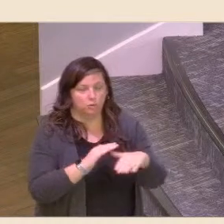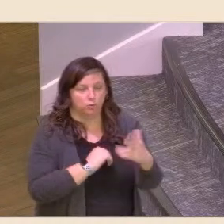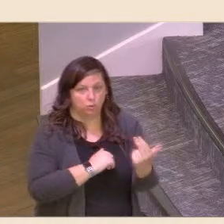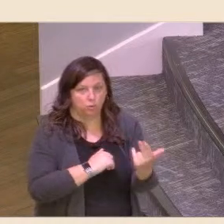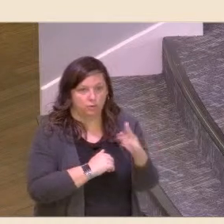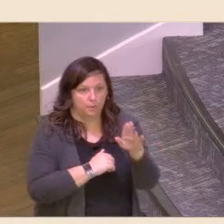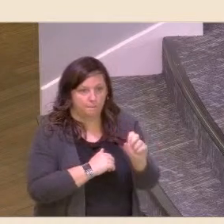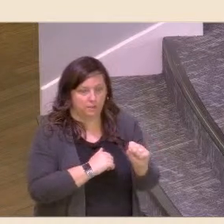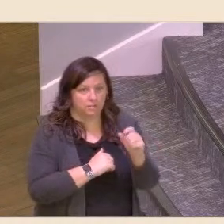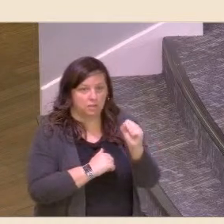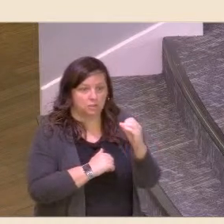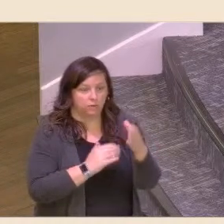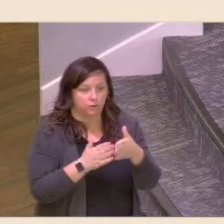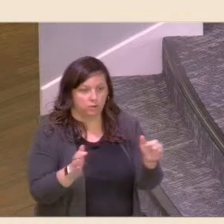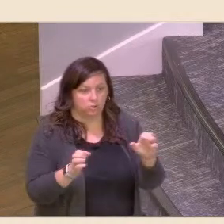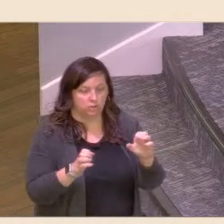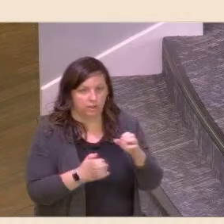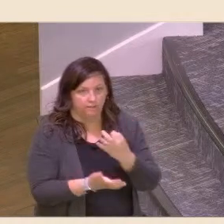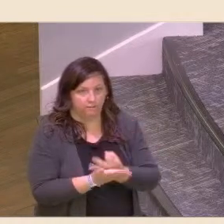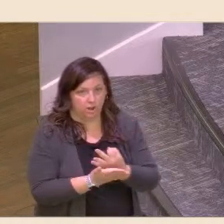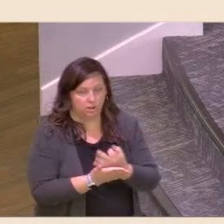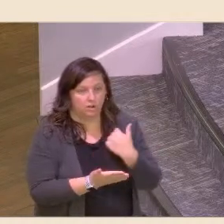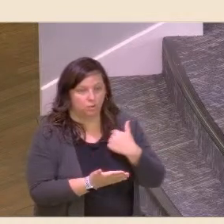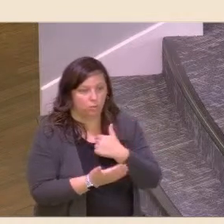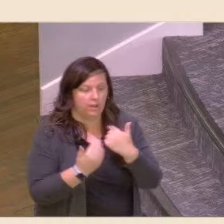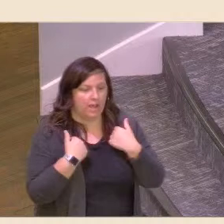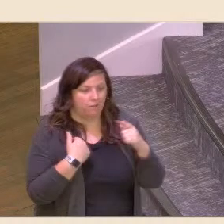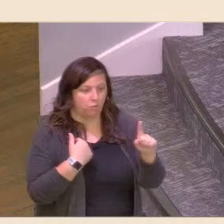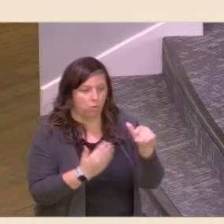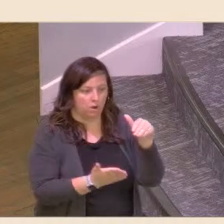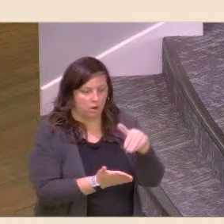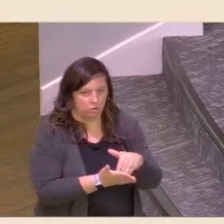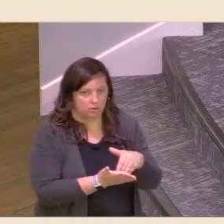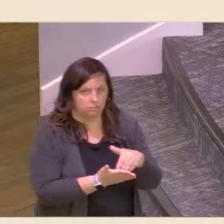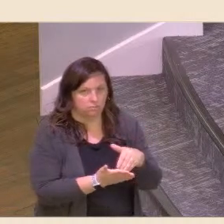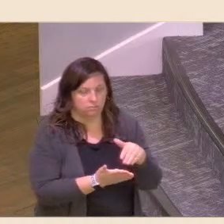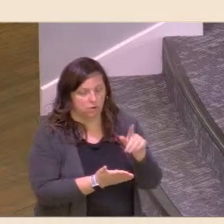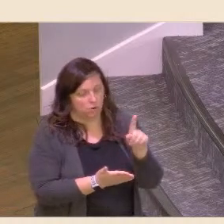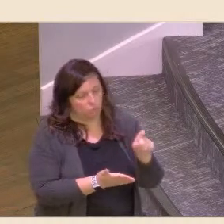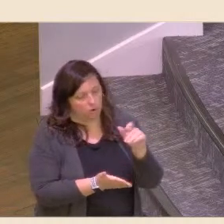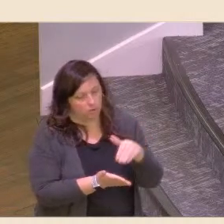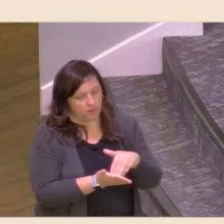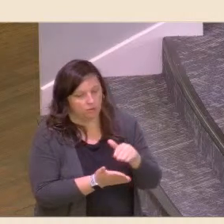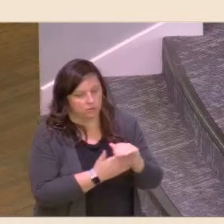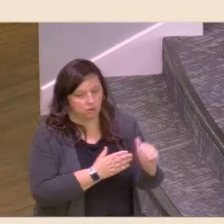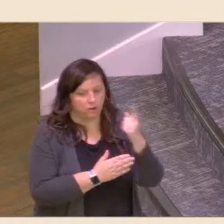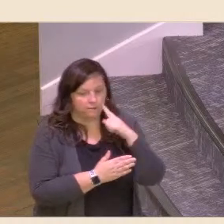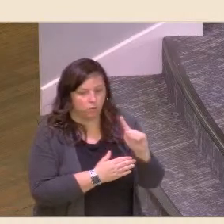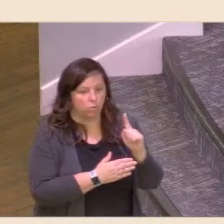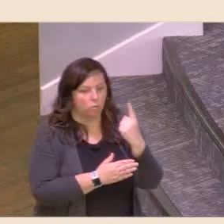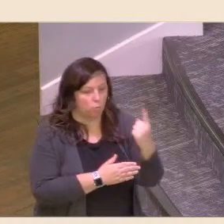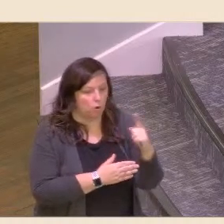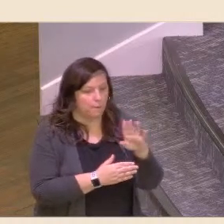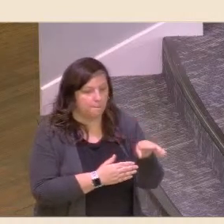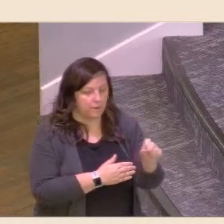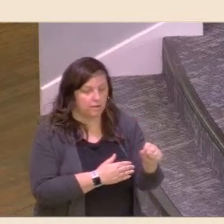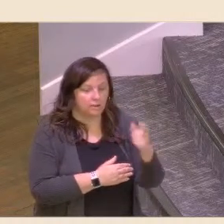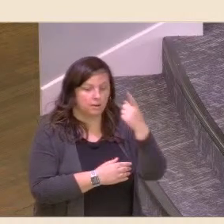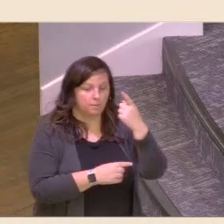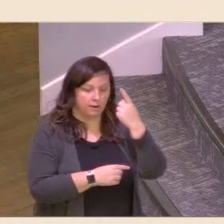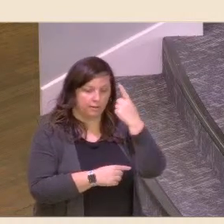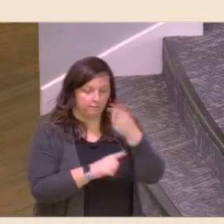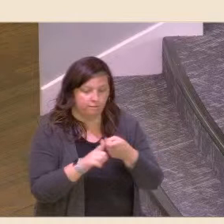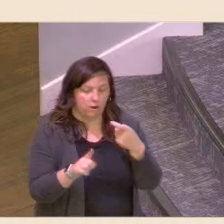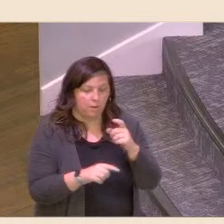a little bit over $100,000 to fund one school bus. SPLOST this year, we have earmarked $1